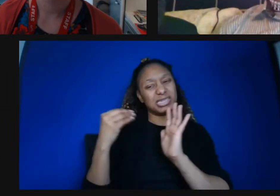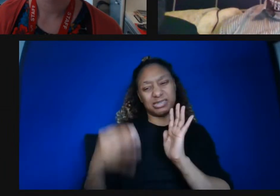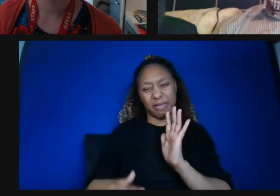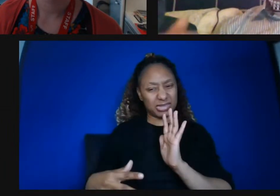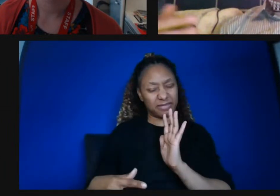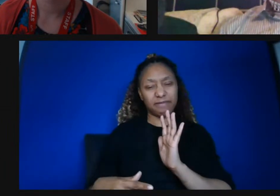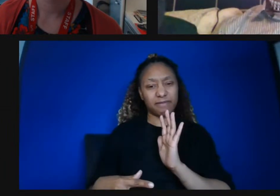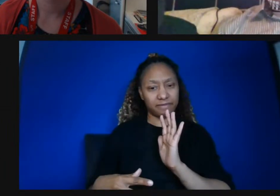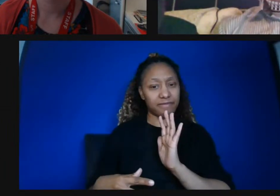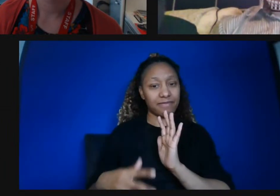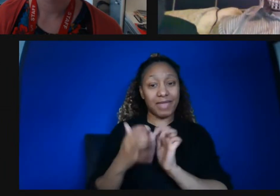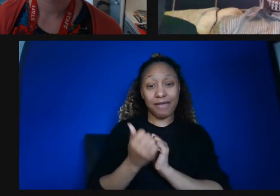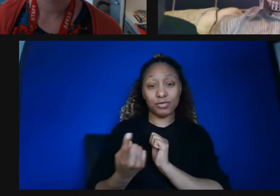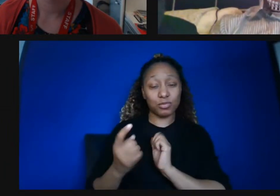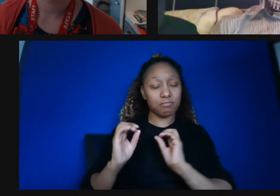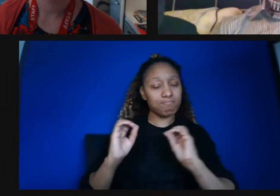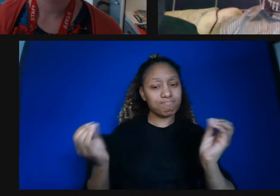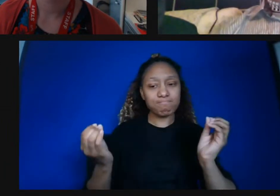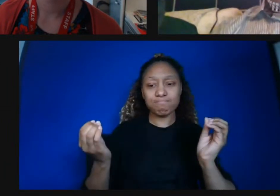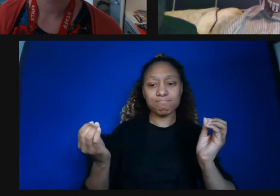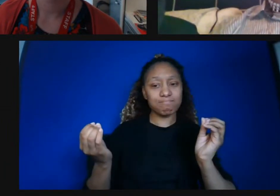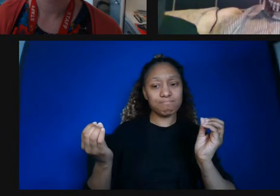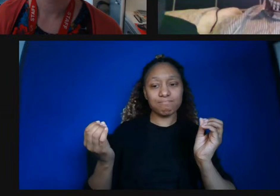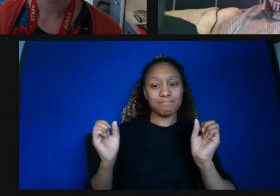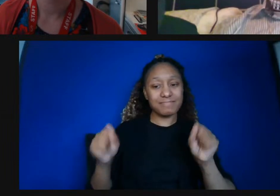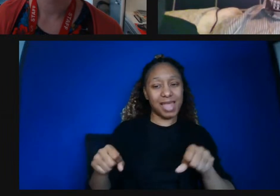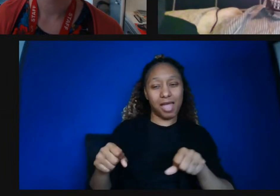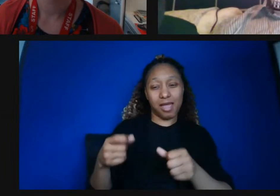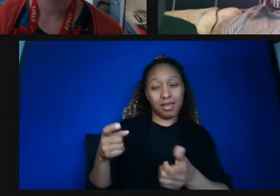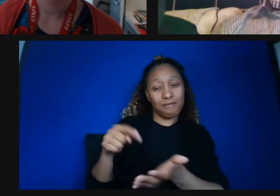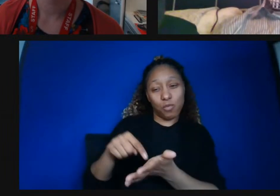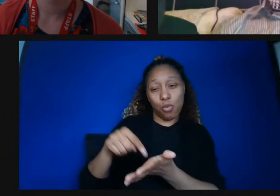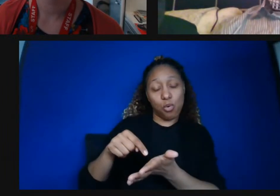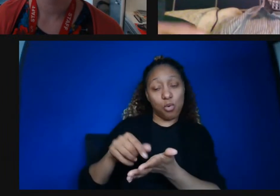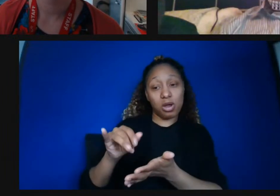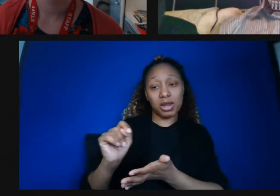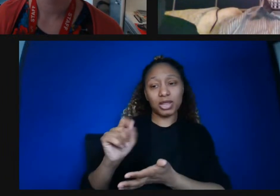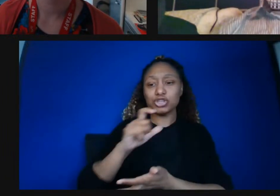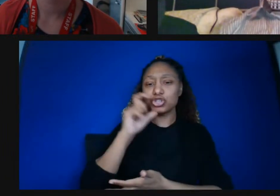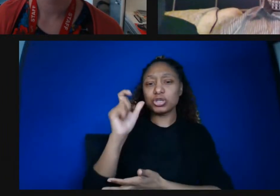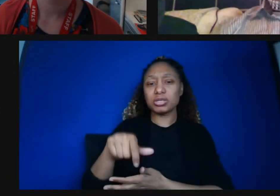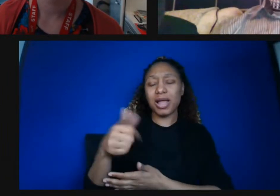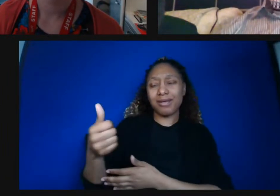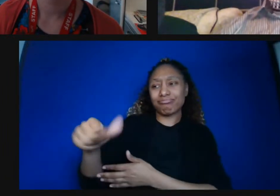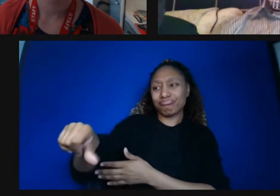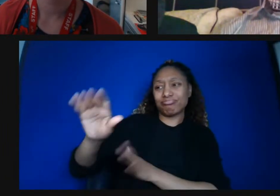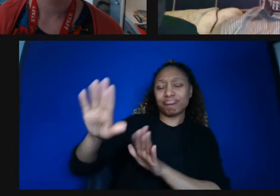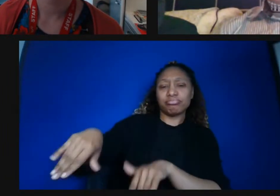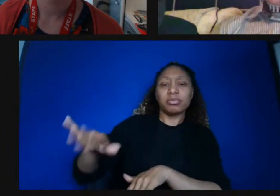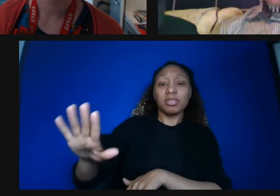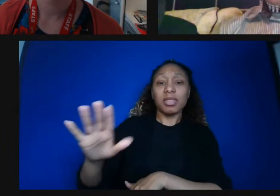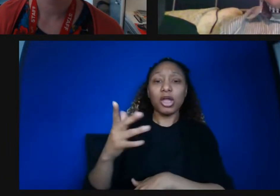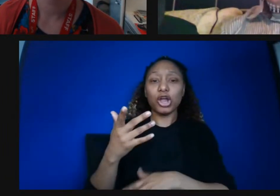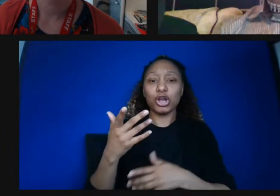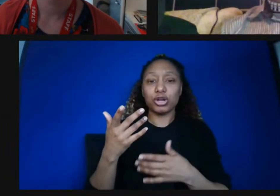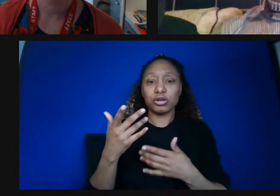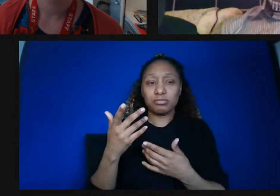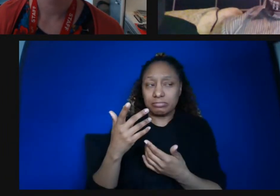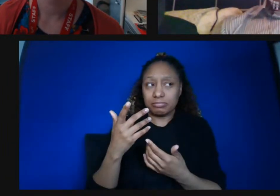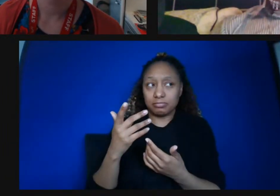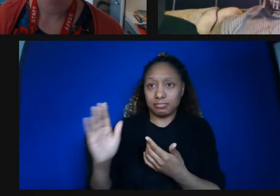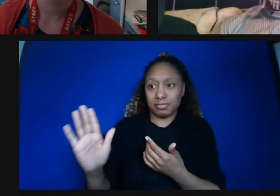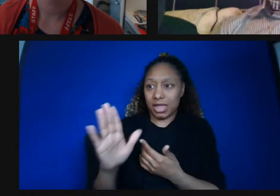everyone has the financial ability to do that. So I don't think we should discount anyone's oral history. I don't think we should discount